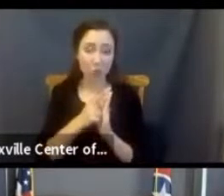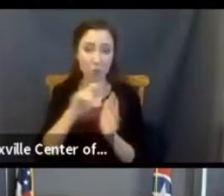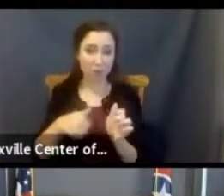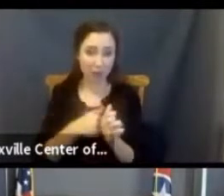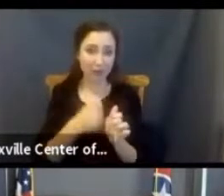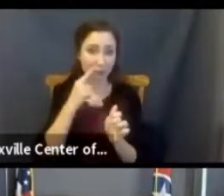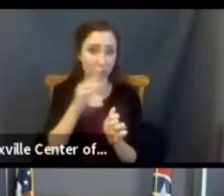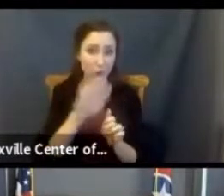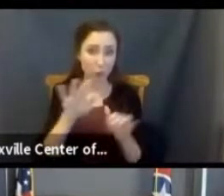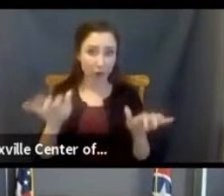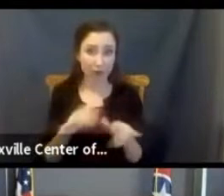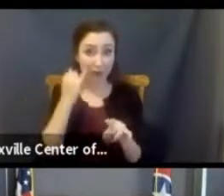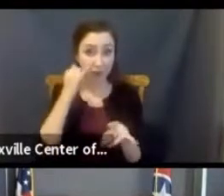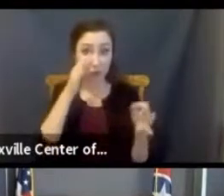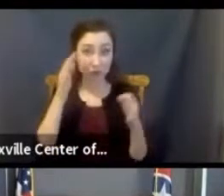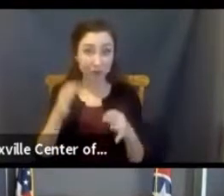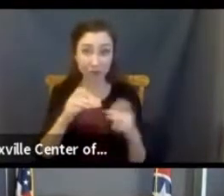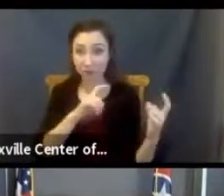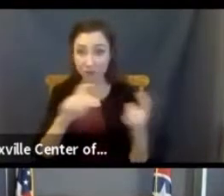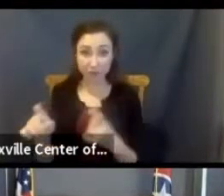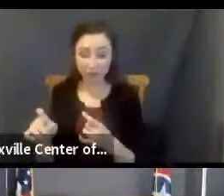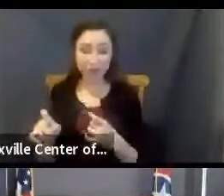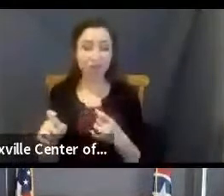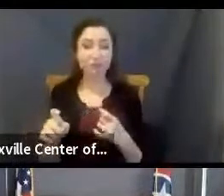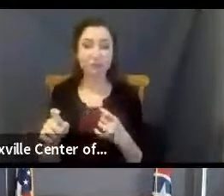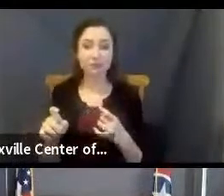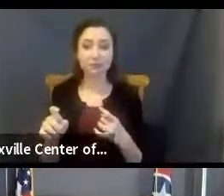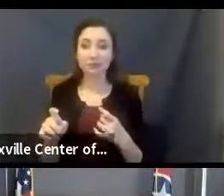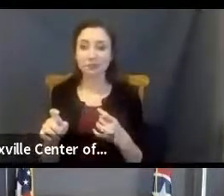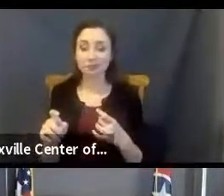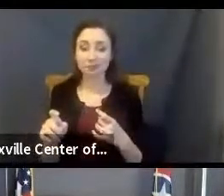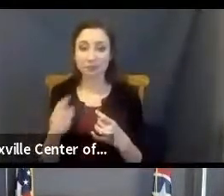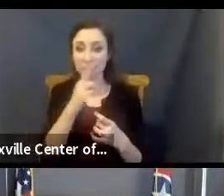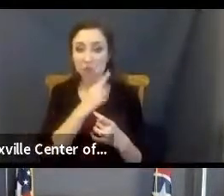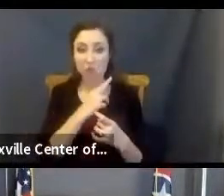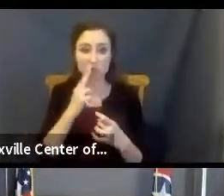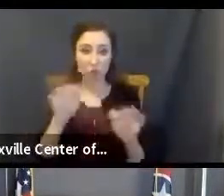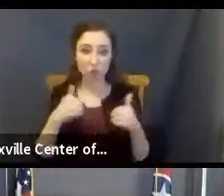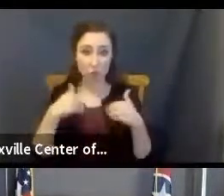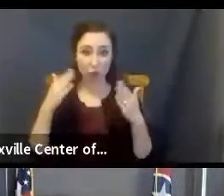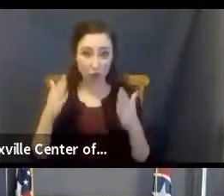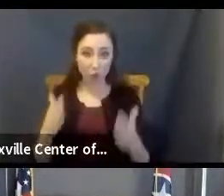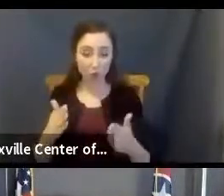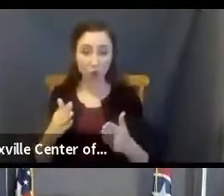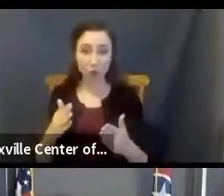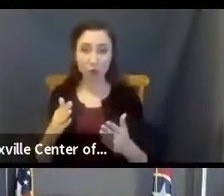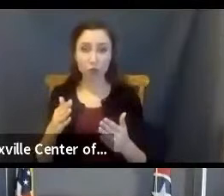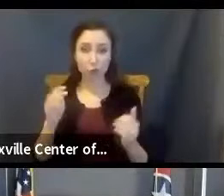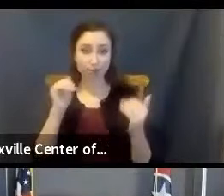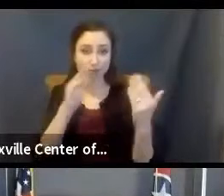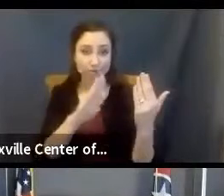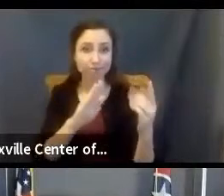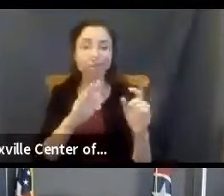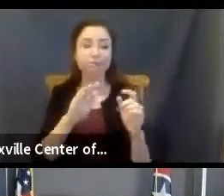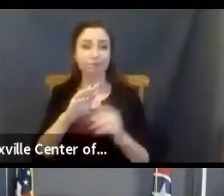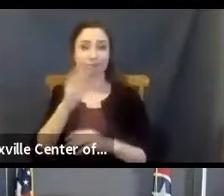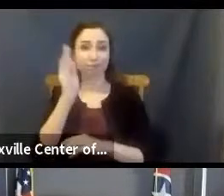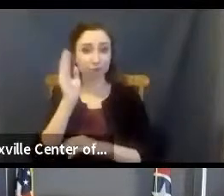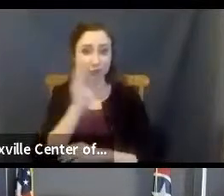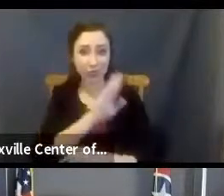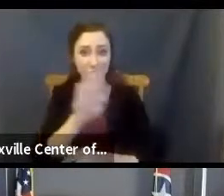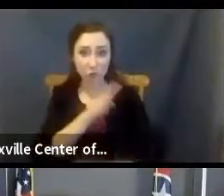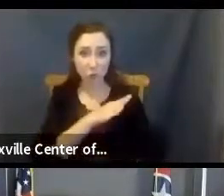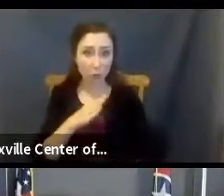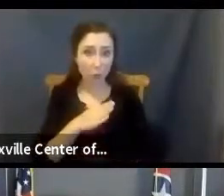the restaurateurs the opportunity to come before you is entirely your decision. That's immaterial to